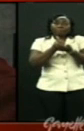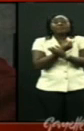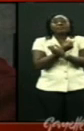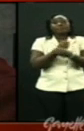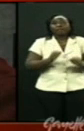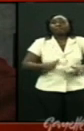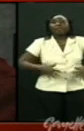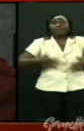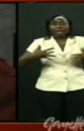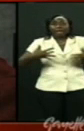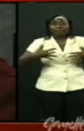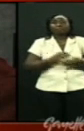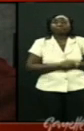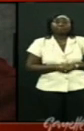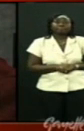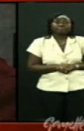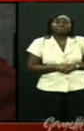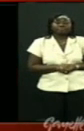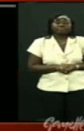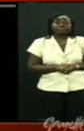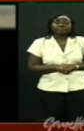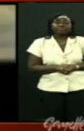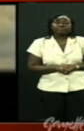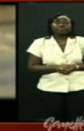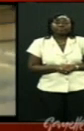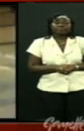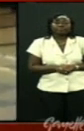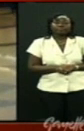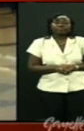make a change. It is beneficial to all of us.